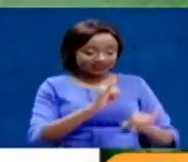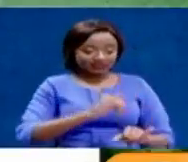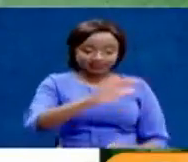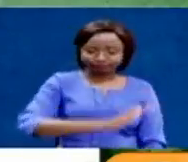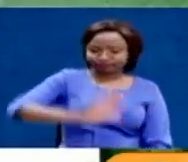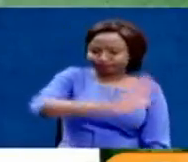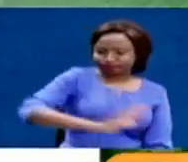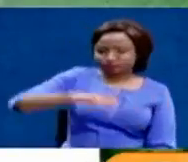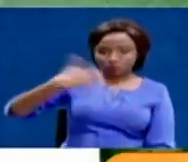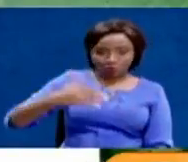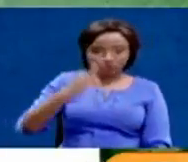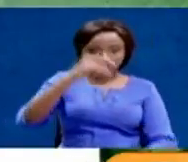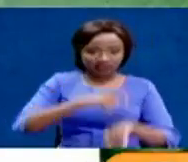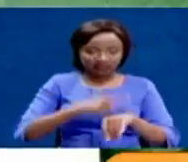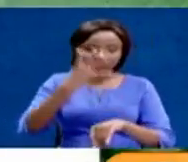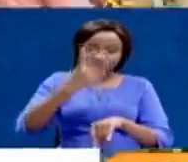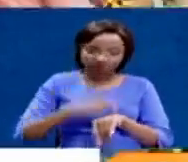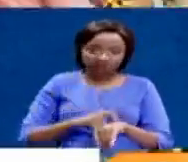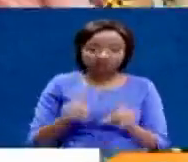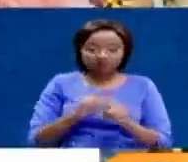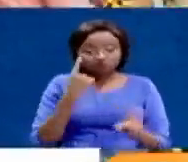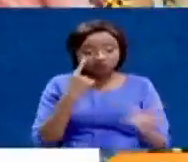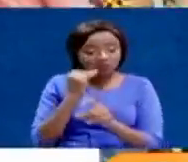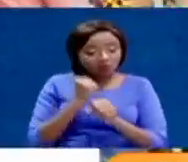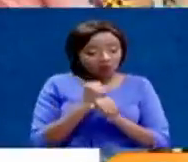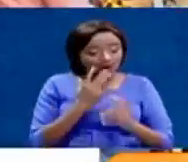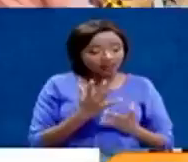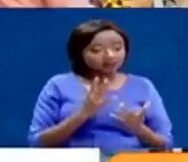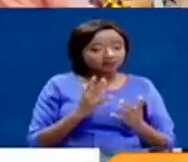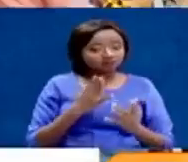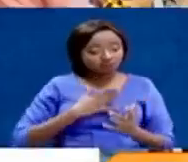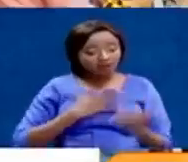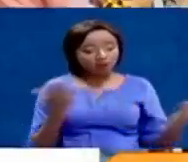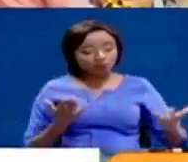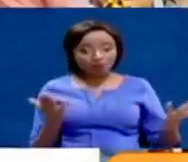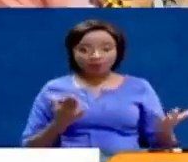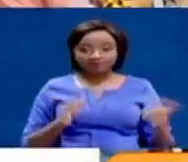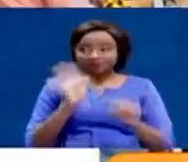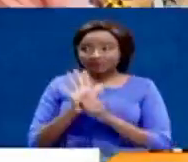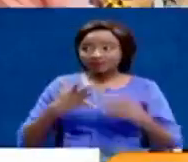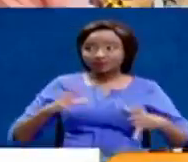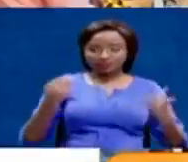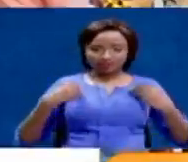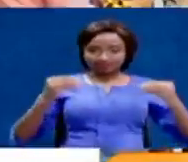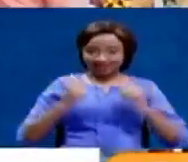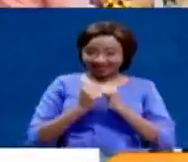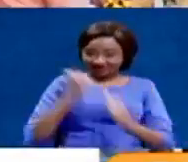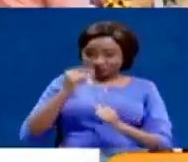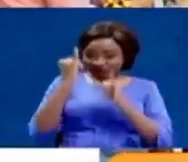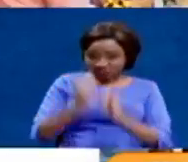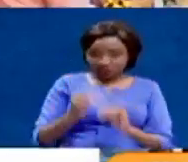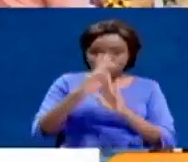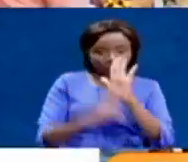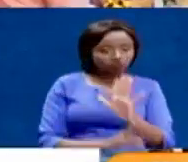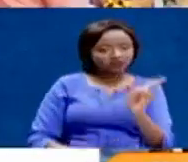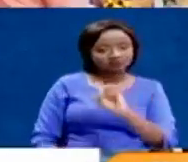times daily while keeping track of employees. Many traders we spoke to say they are not opposed to the new guidelines, but they